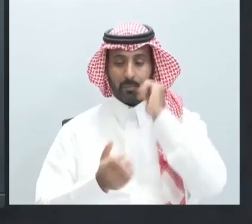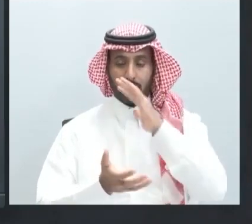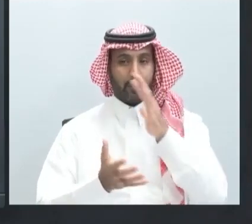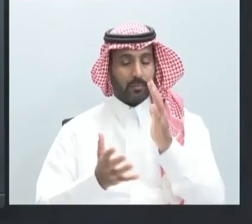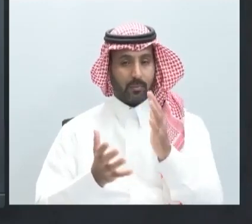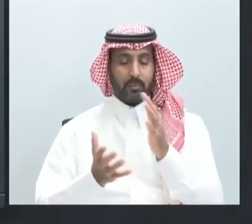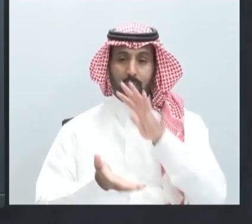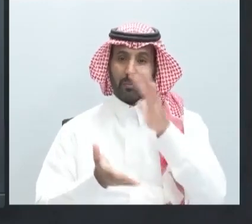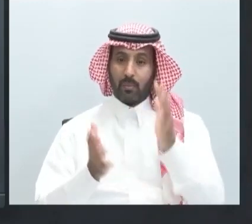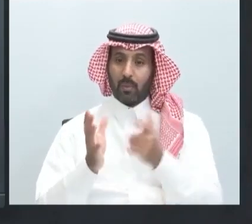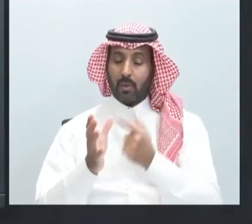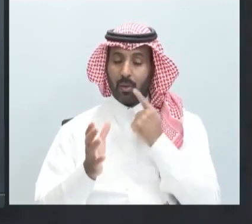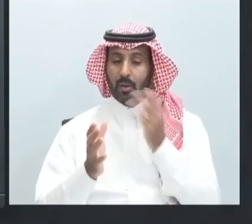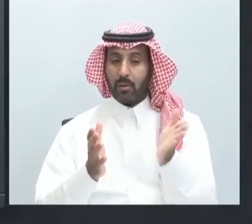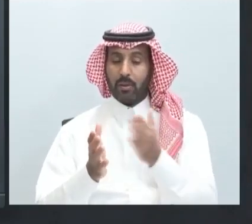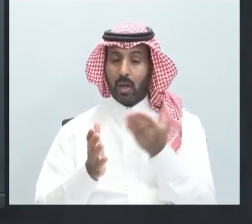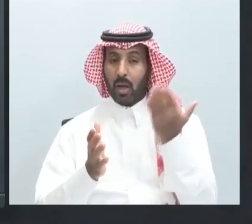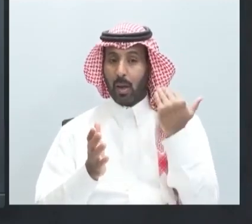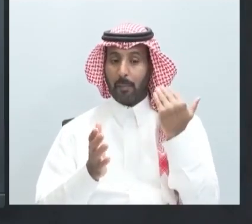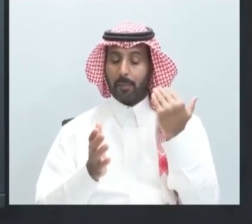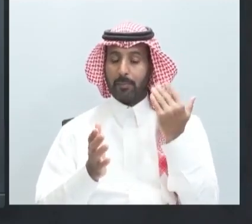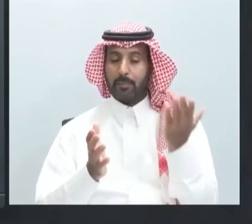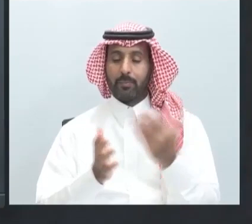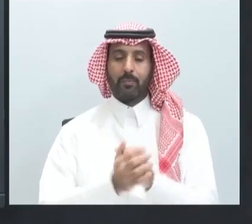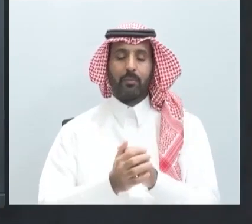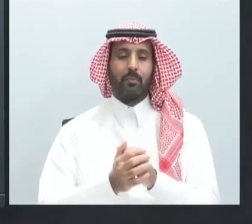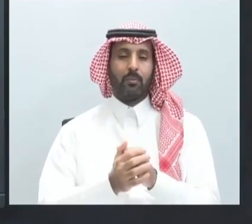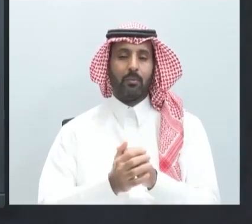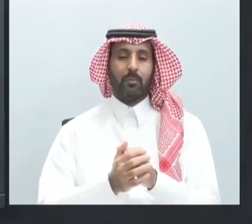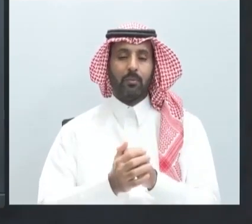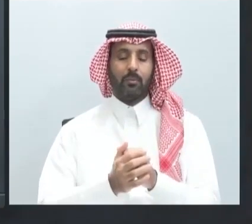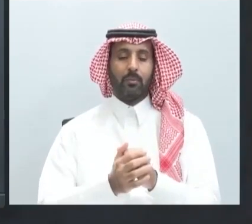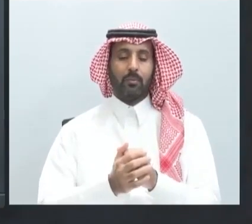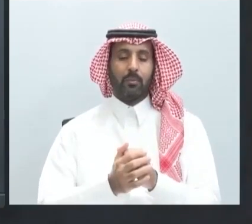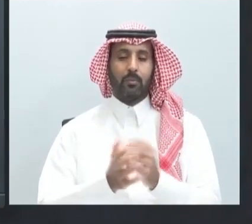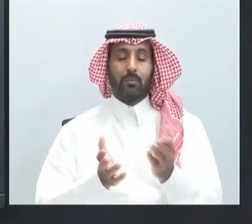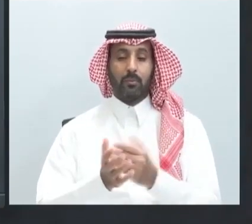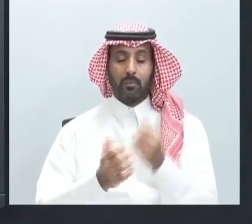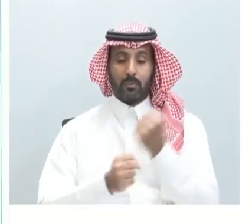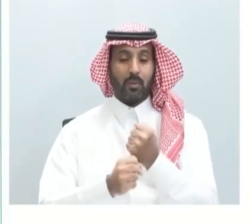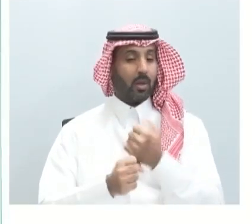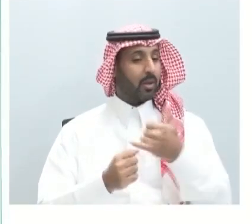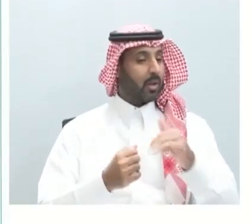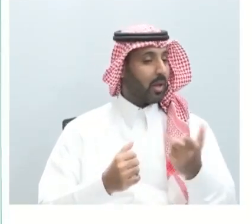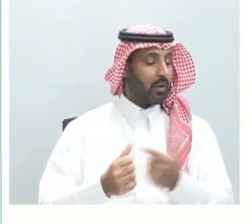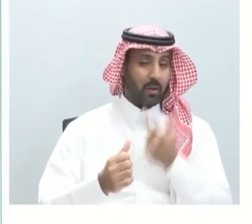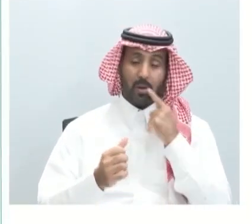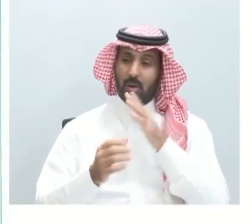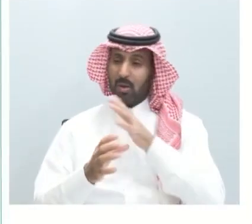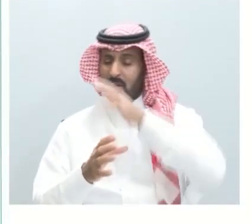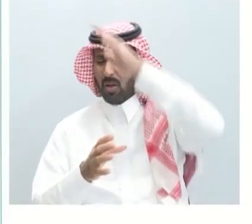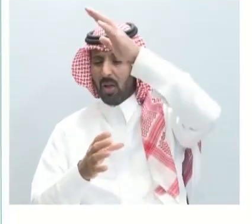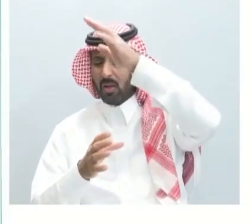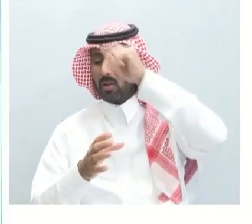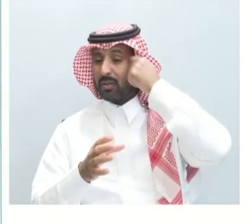not after, before adjectives and also adverbs. For example, here, she can't reach the shelf. She's